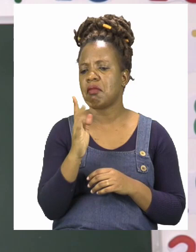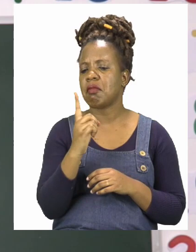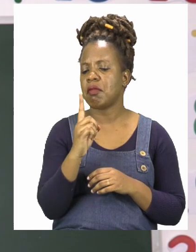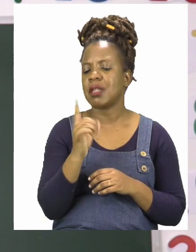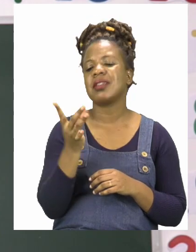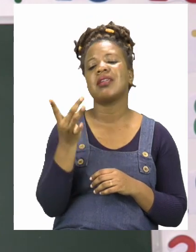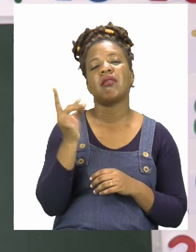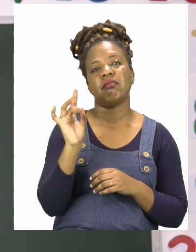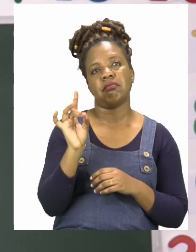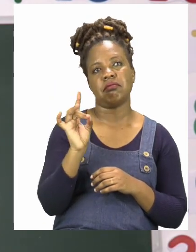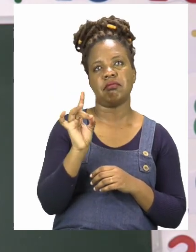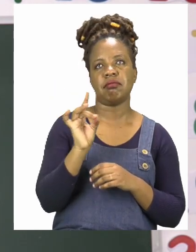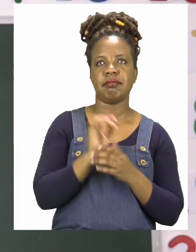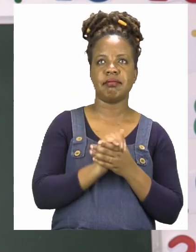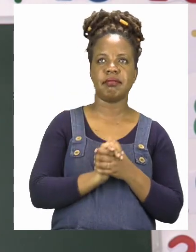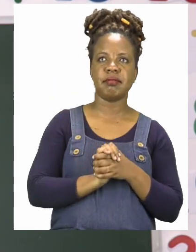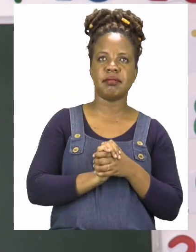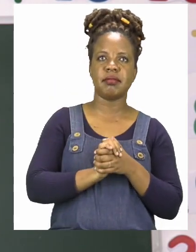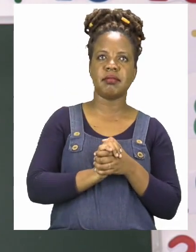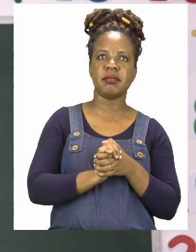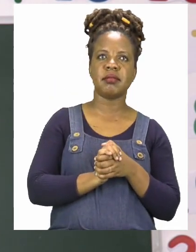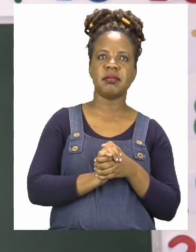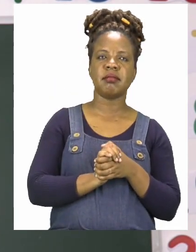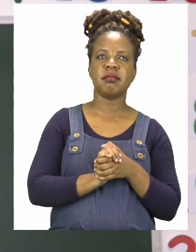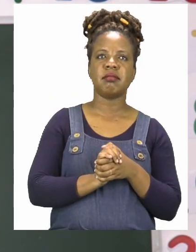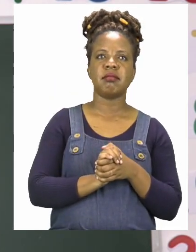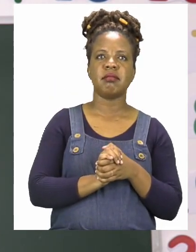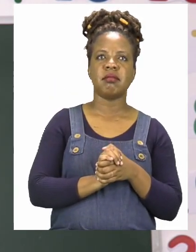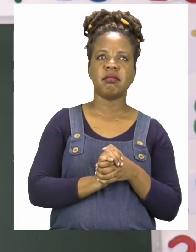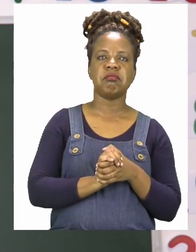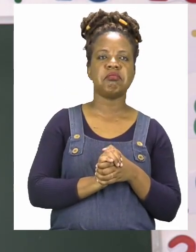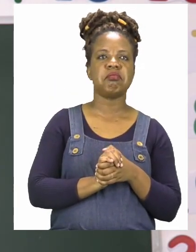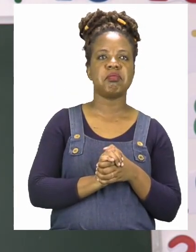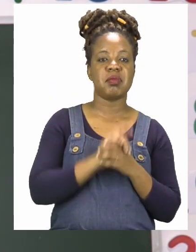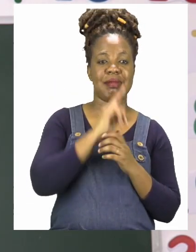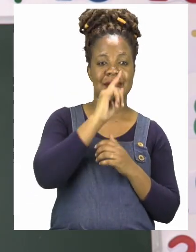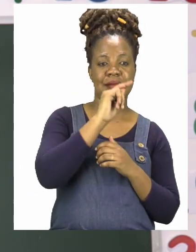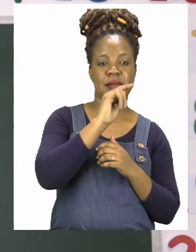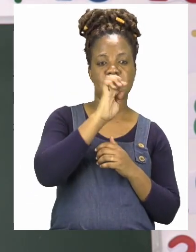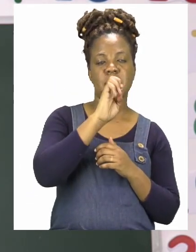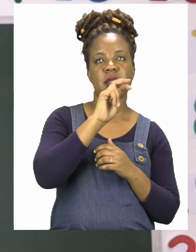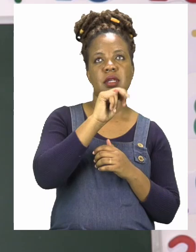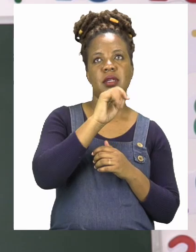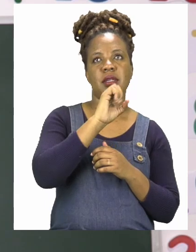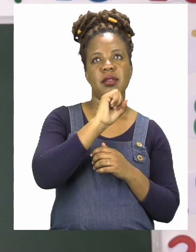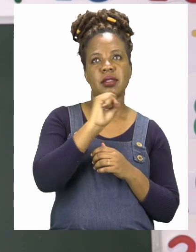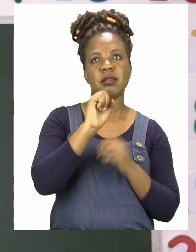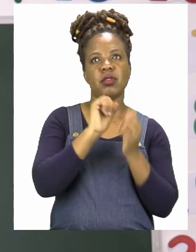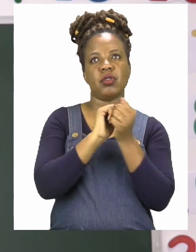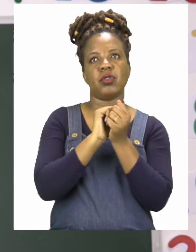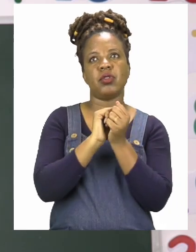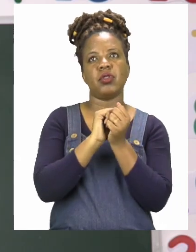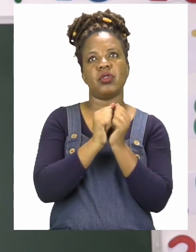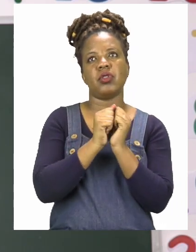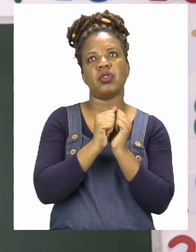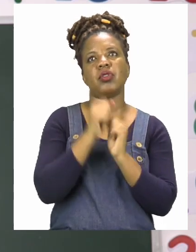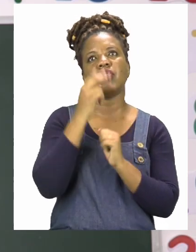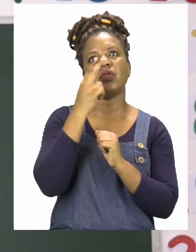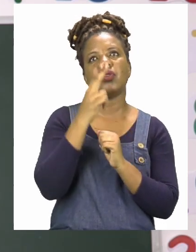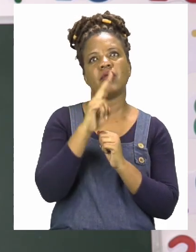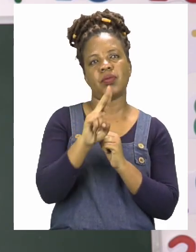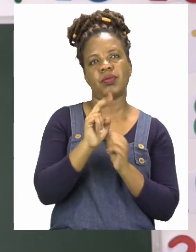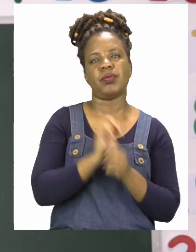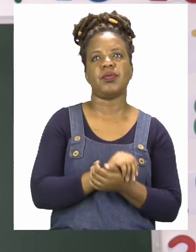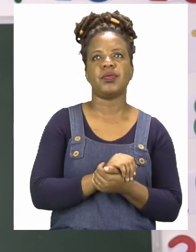7 comes 8. And then our tens does not change, it is 3. So it's